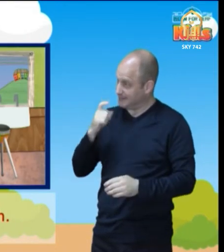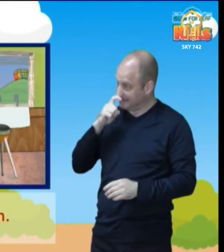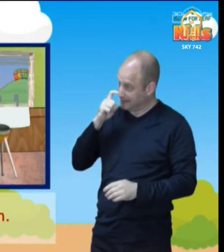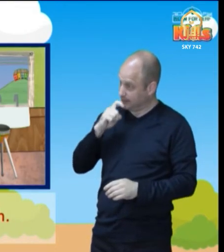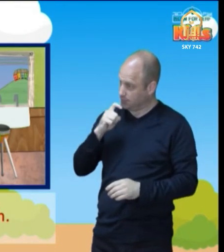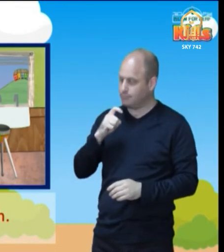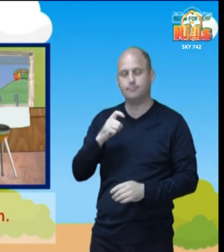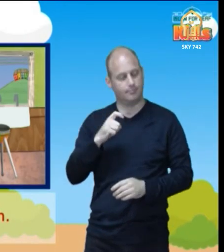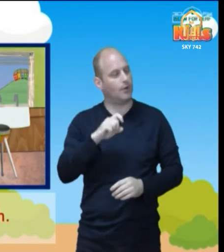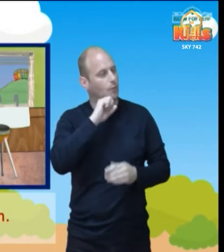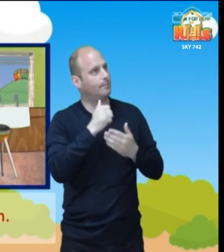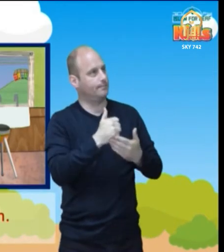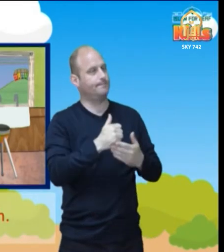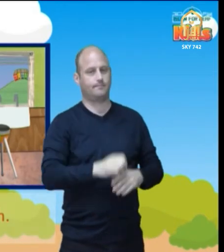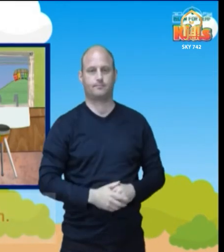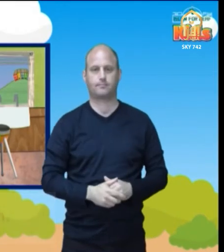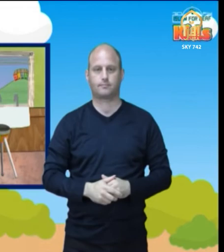Yep, mashallah.